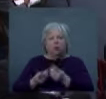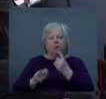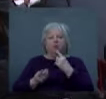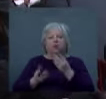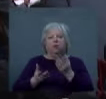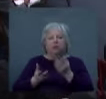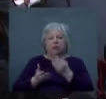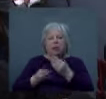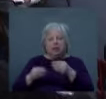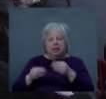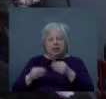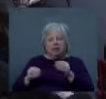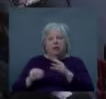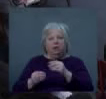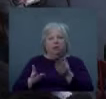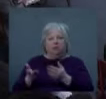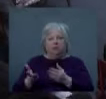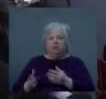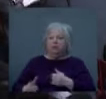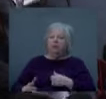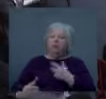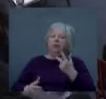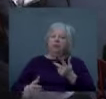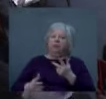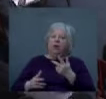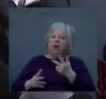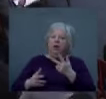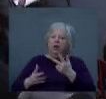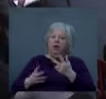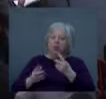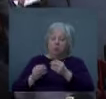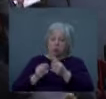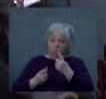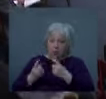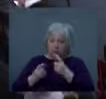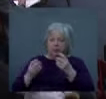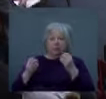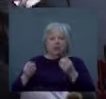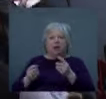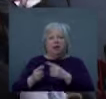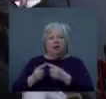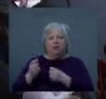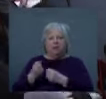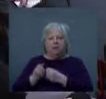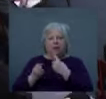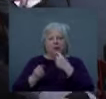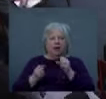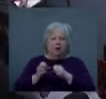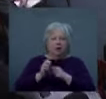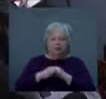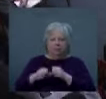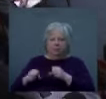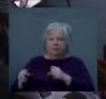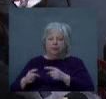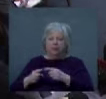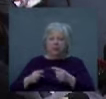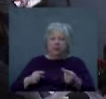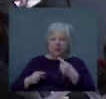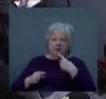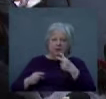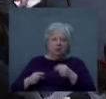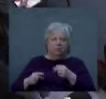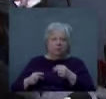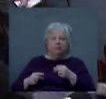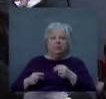of the ordinances. Are there any questions? There being none, all those in favor of the passage of these ordinances indicate by saying aye. Aye. All those opposed, please say